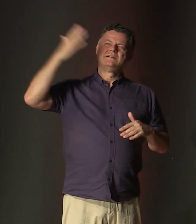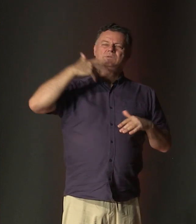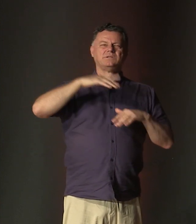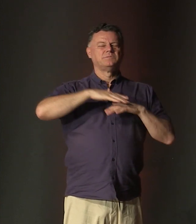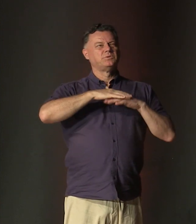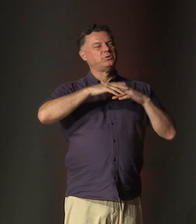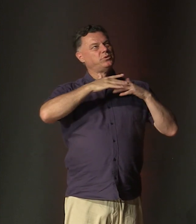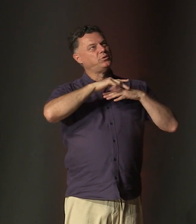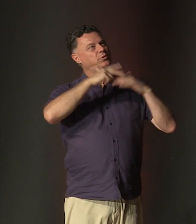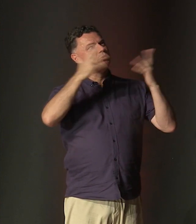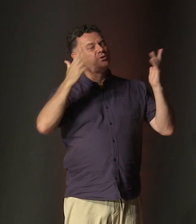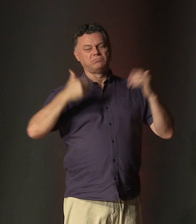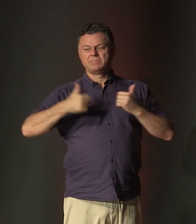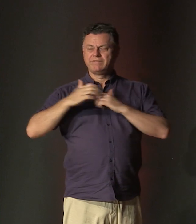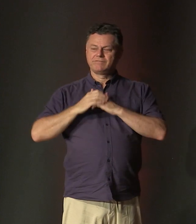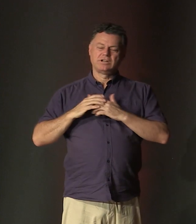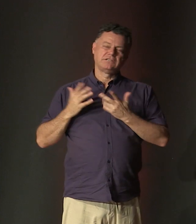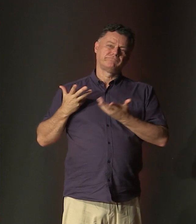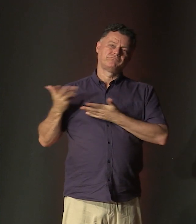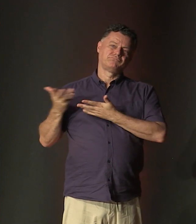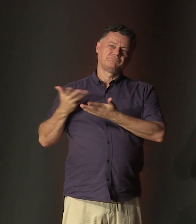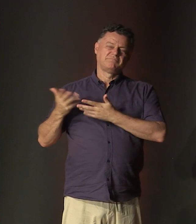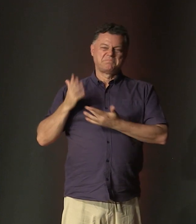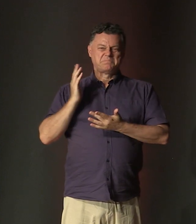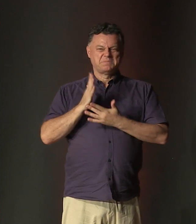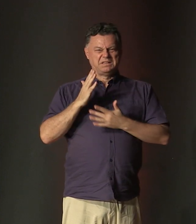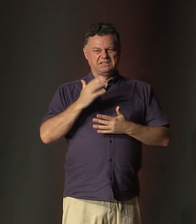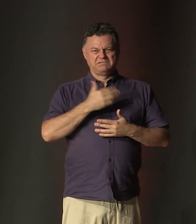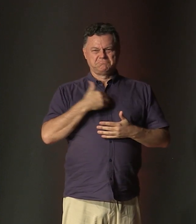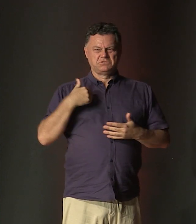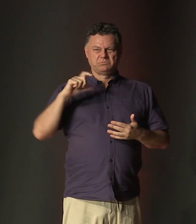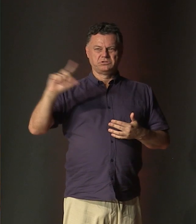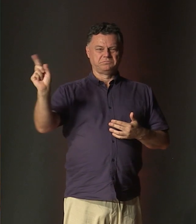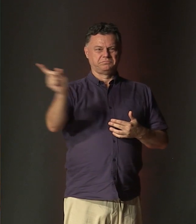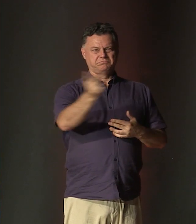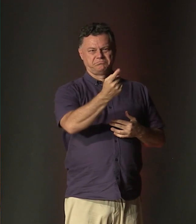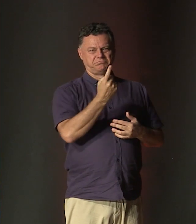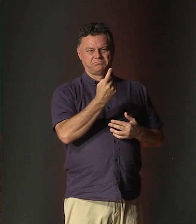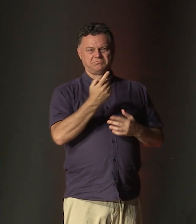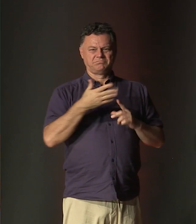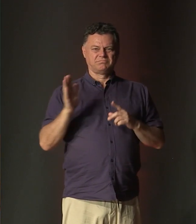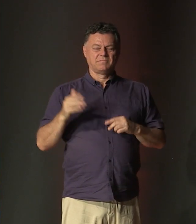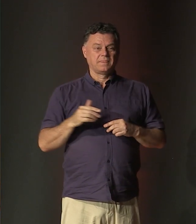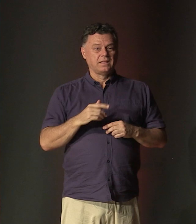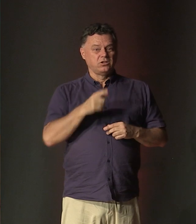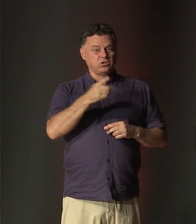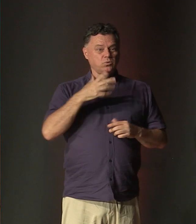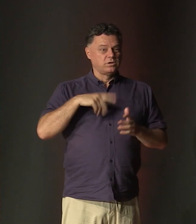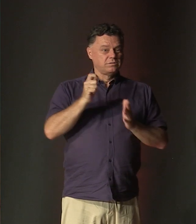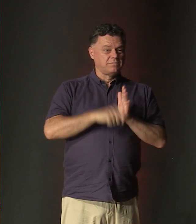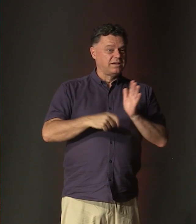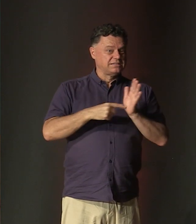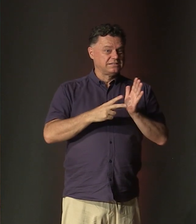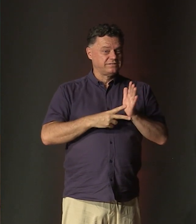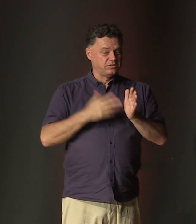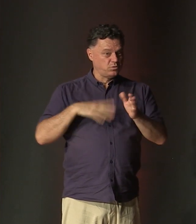a conversation with your best friend. Random stranger approaches you and says, "How would you like to buy a television?"